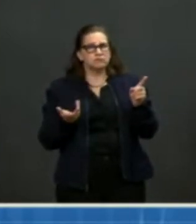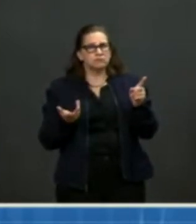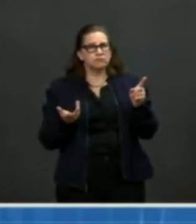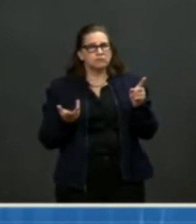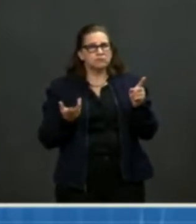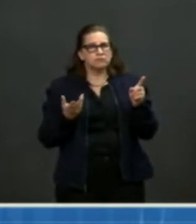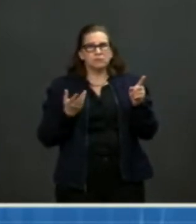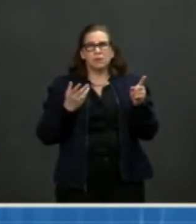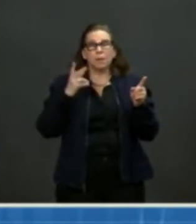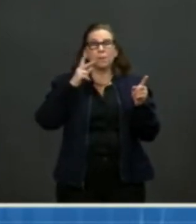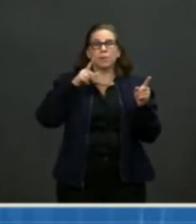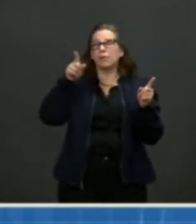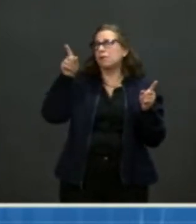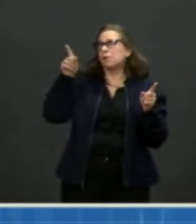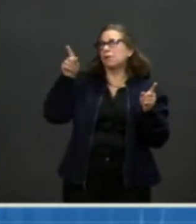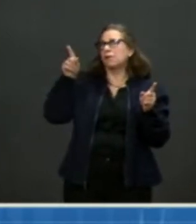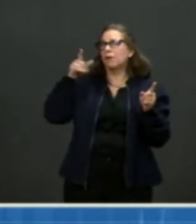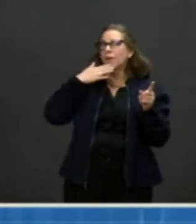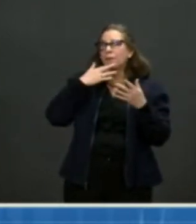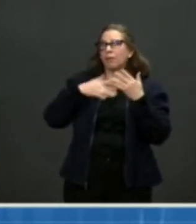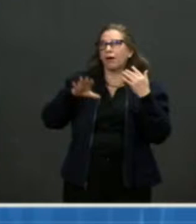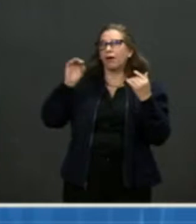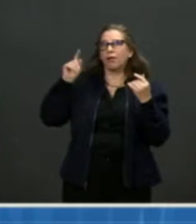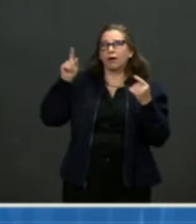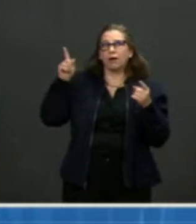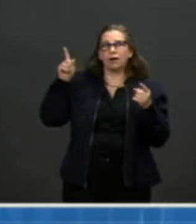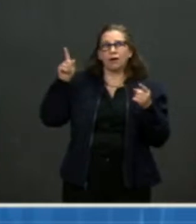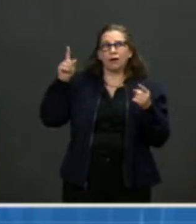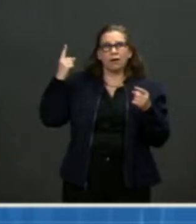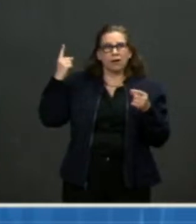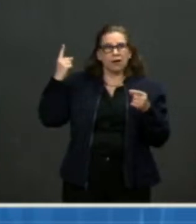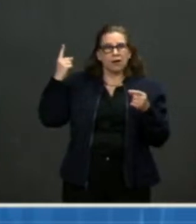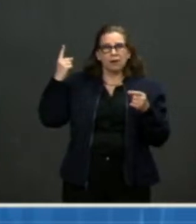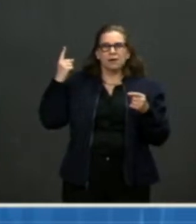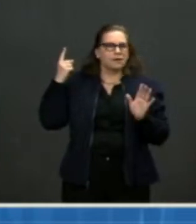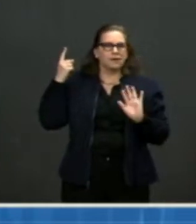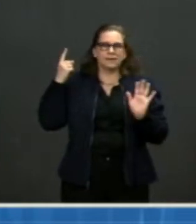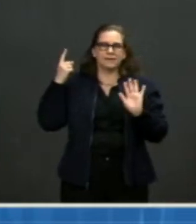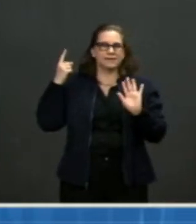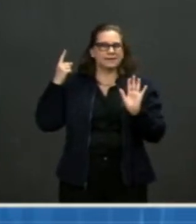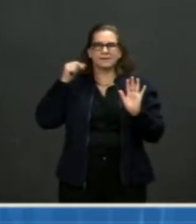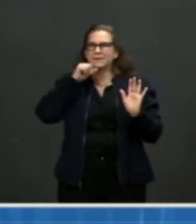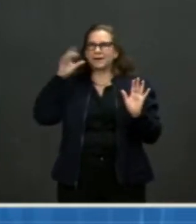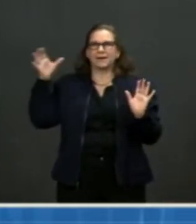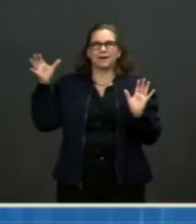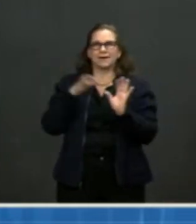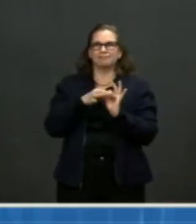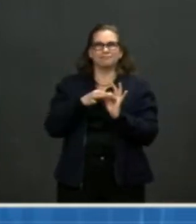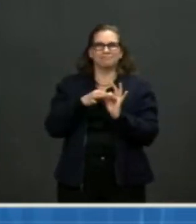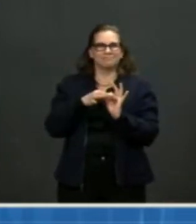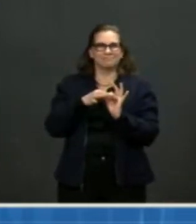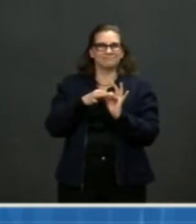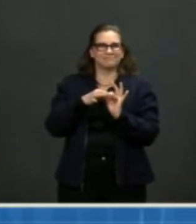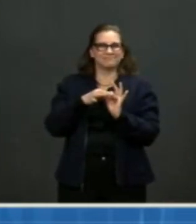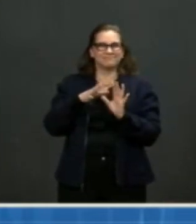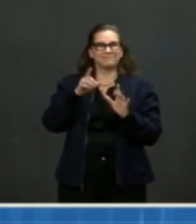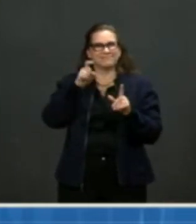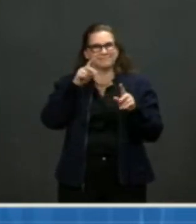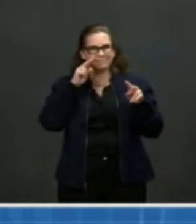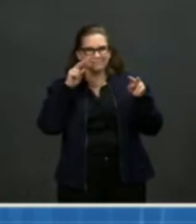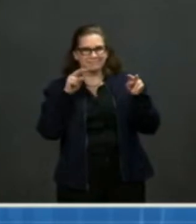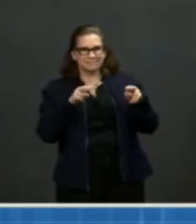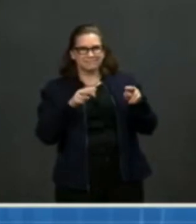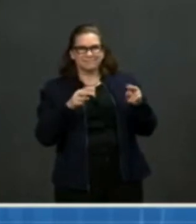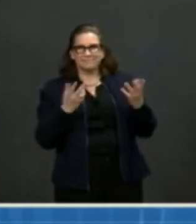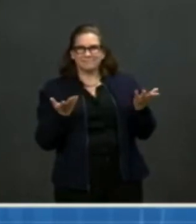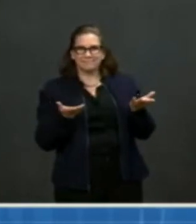you essentially compare that into what the background of that type of event would be anyway